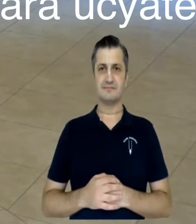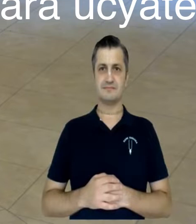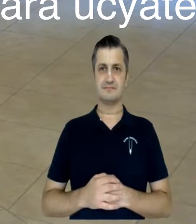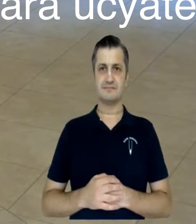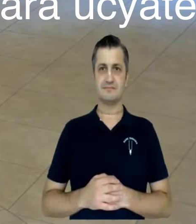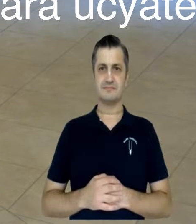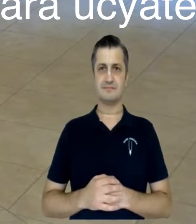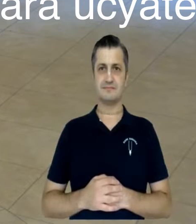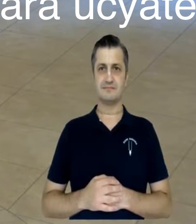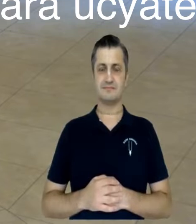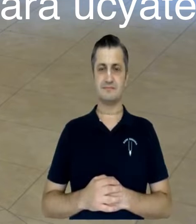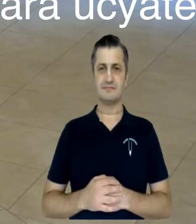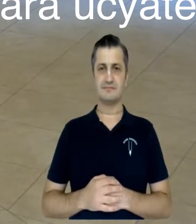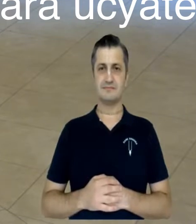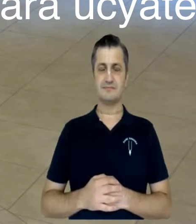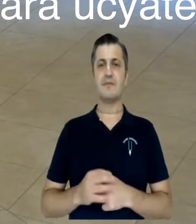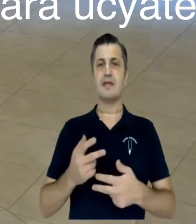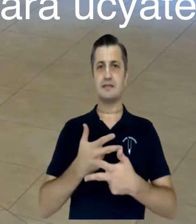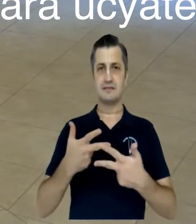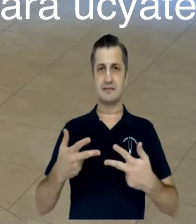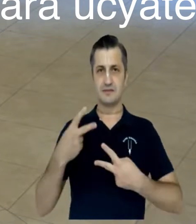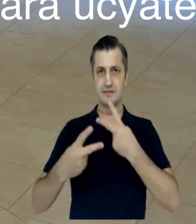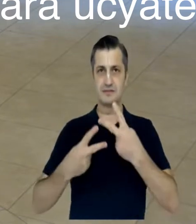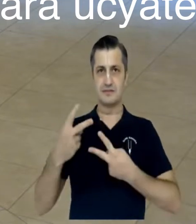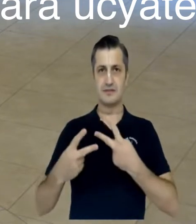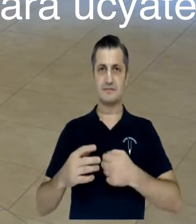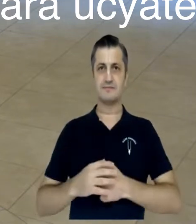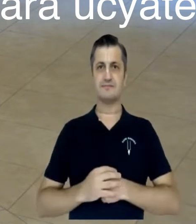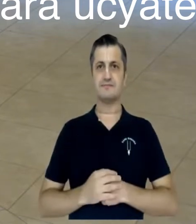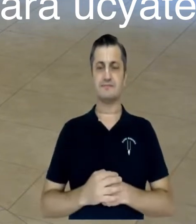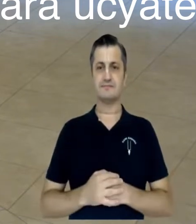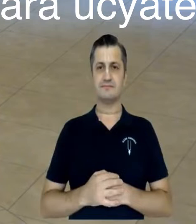Dvau imau purushau loke ksharas